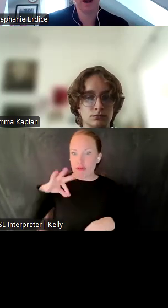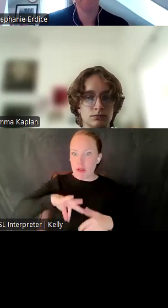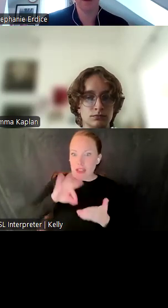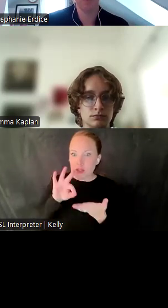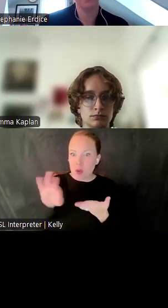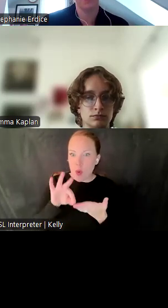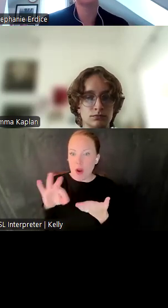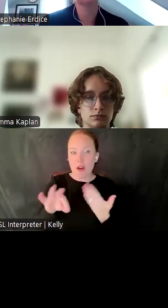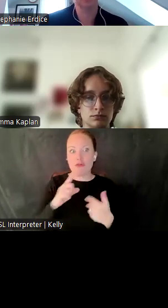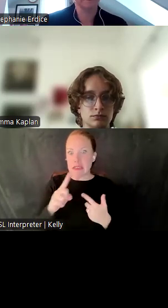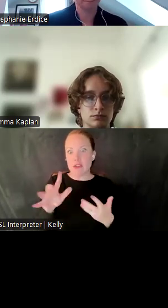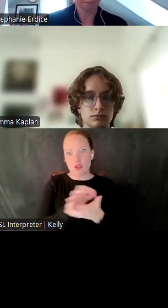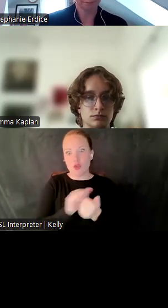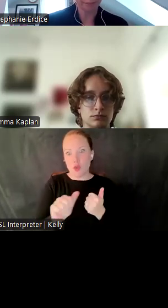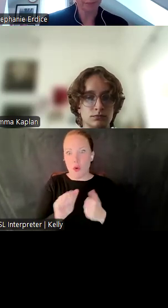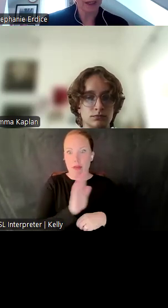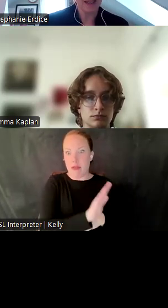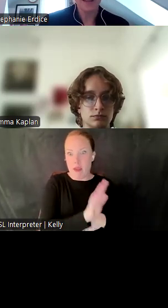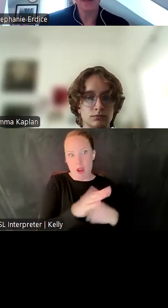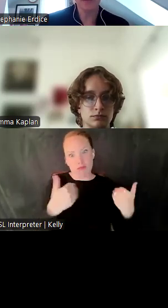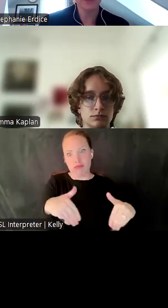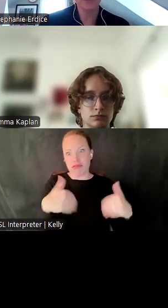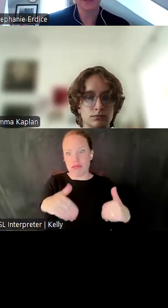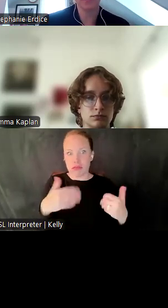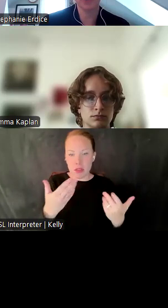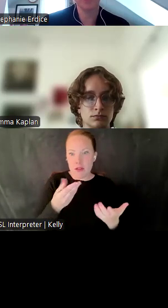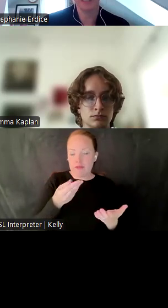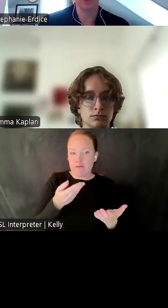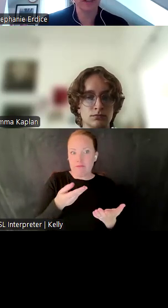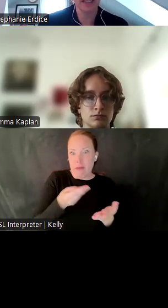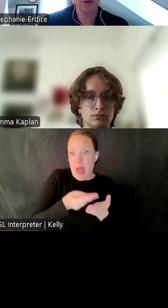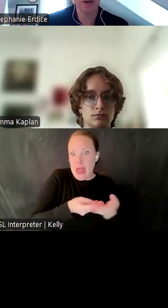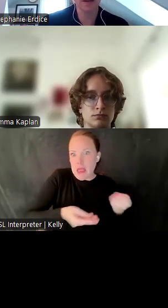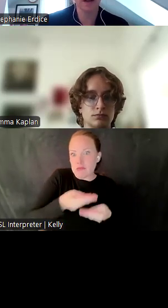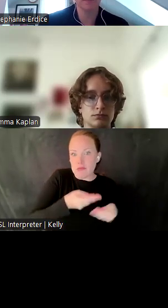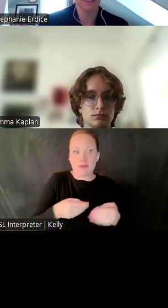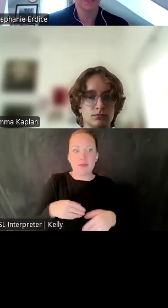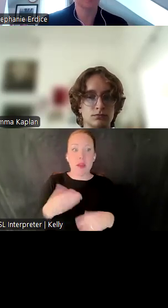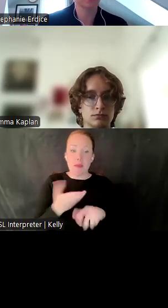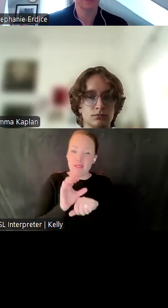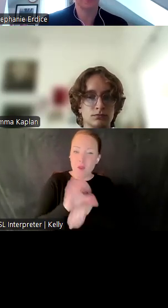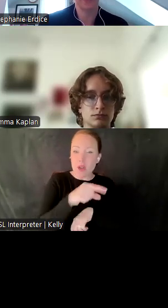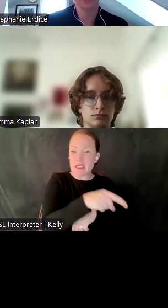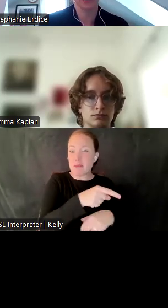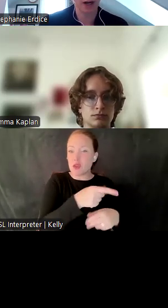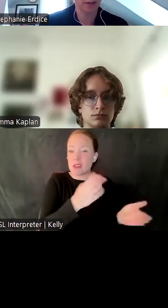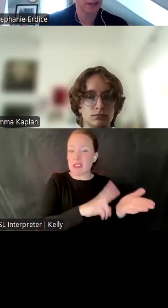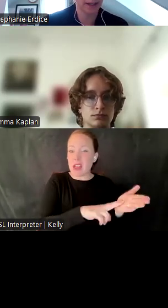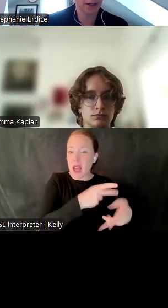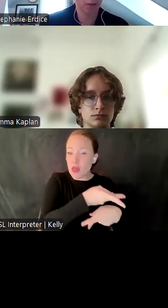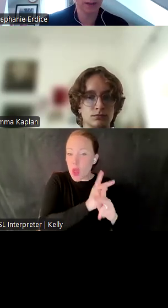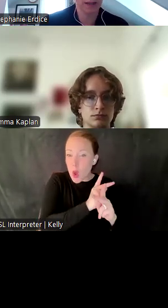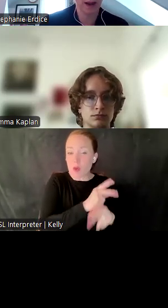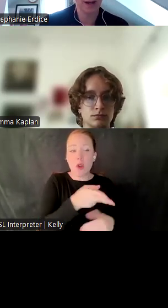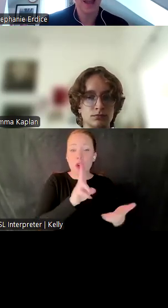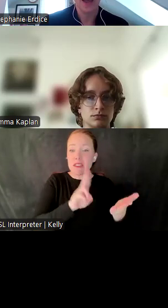with that tool. They might force the victim to obtain loans they don't want to obtain or sign financial documents